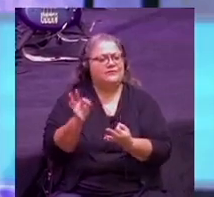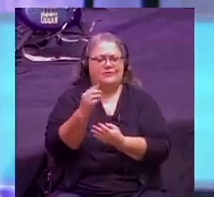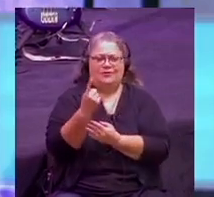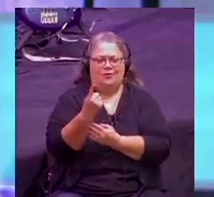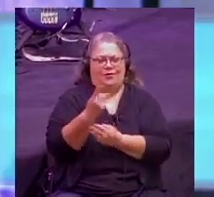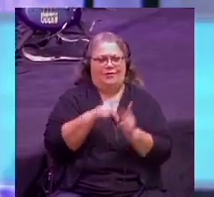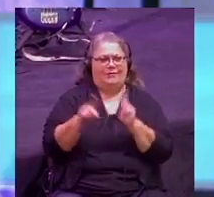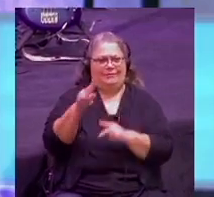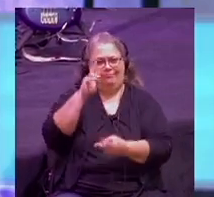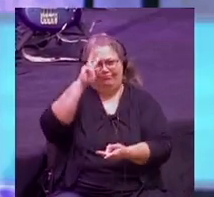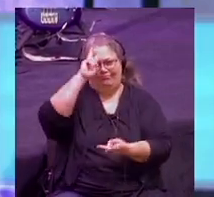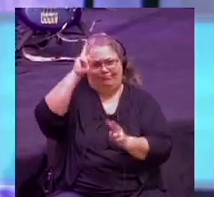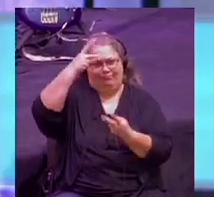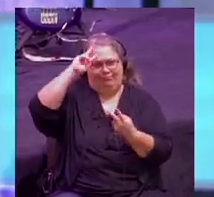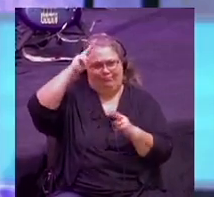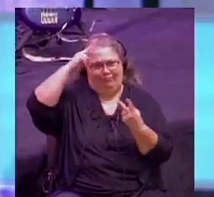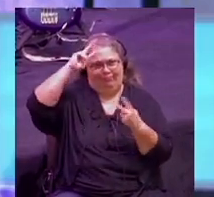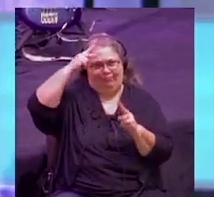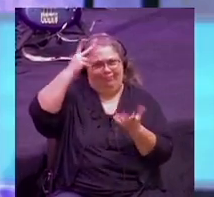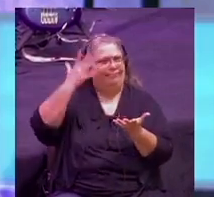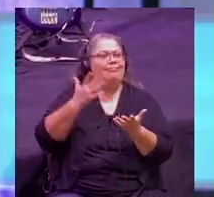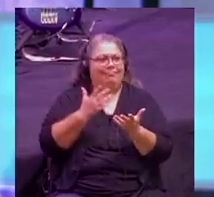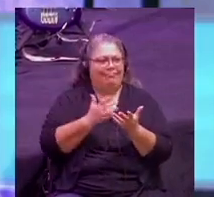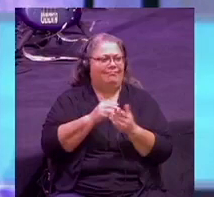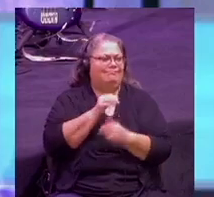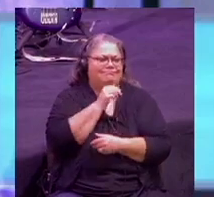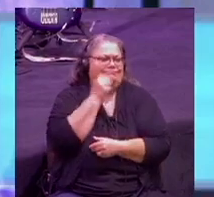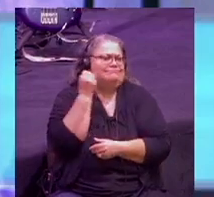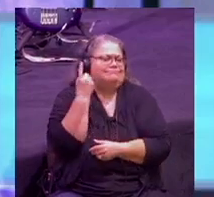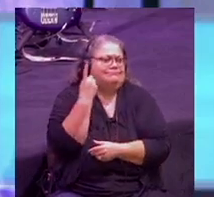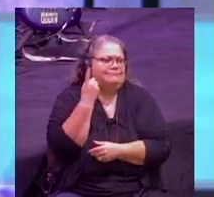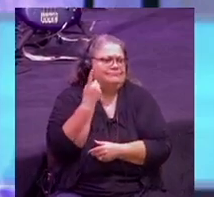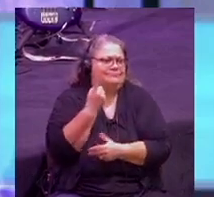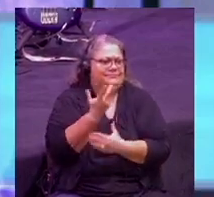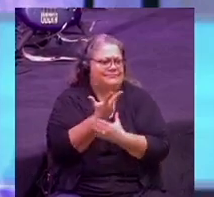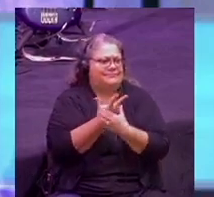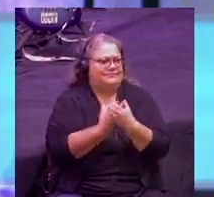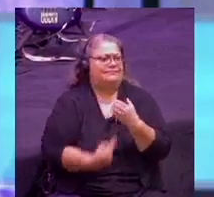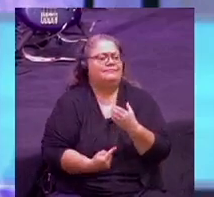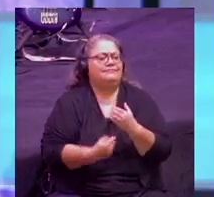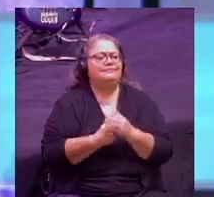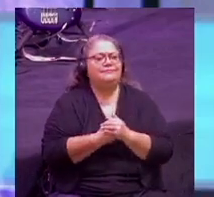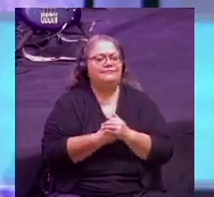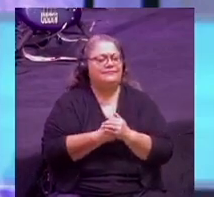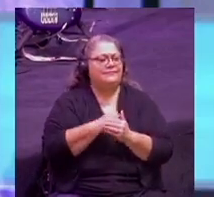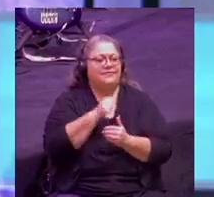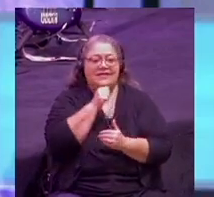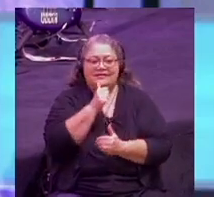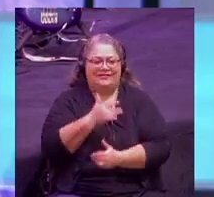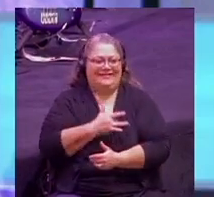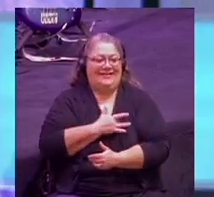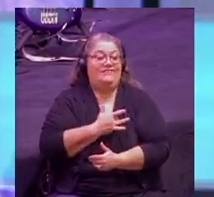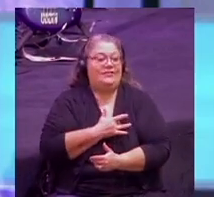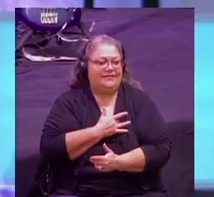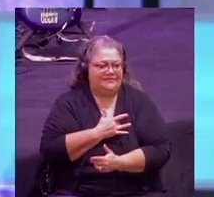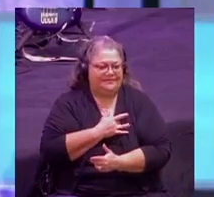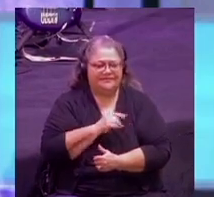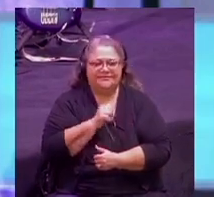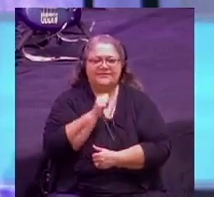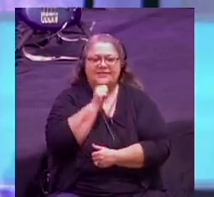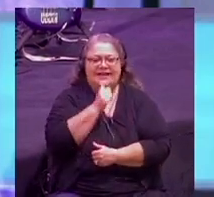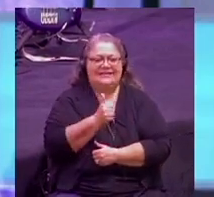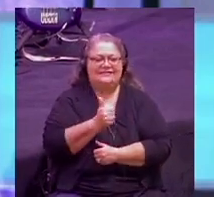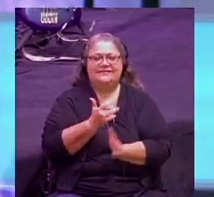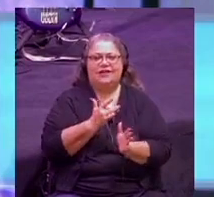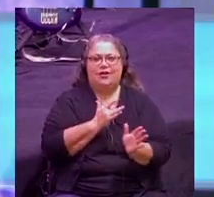misunderstood and misrepresented person of the Trinity. The Holy Spirit is not a feeling. He is not a